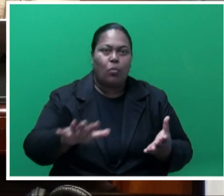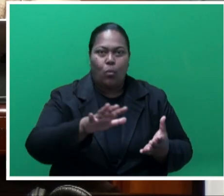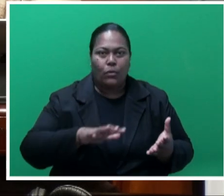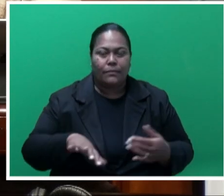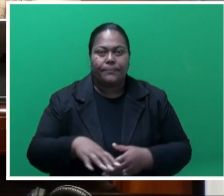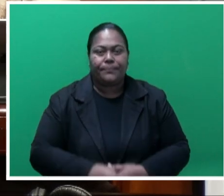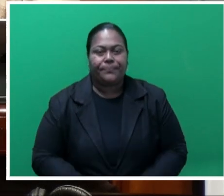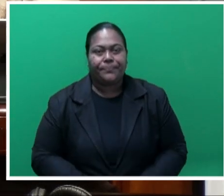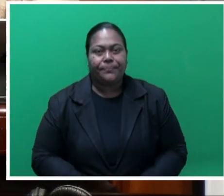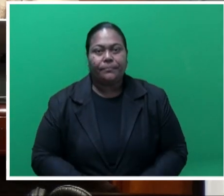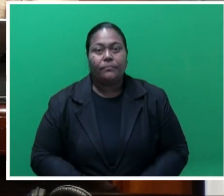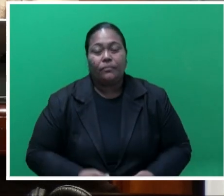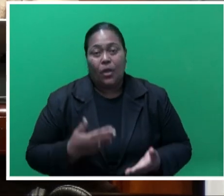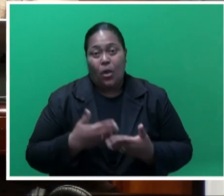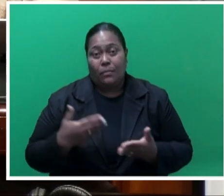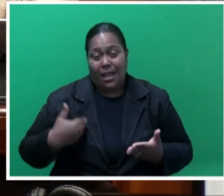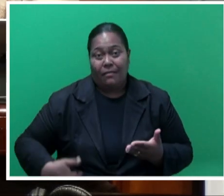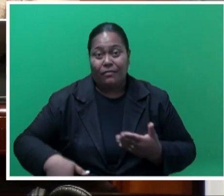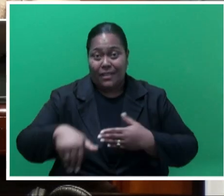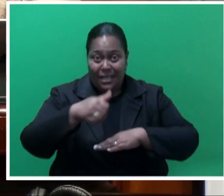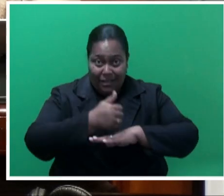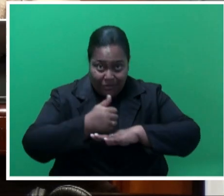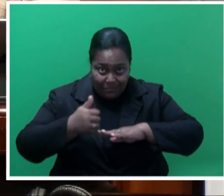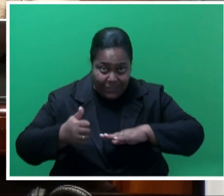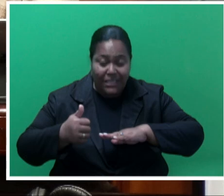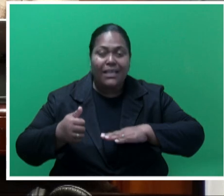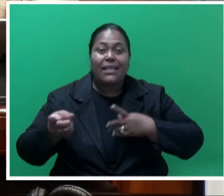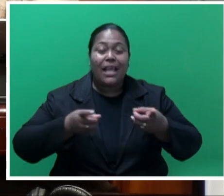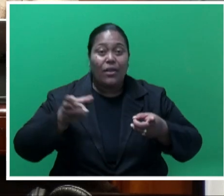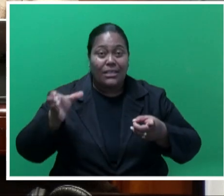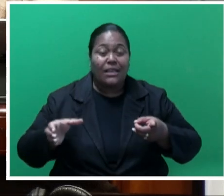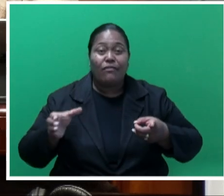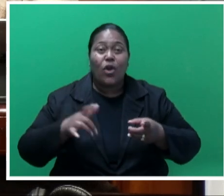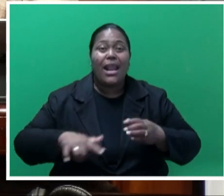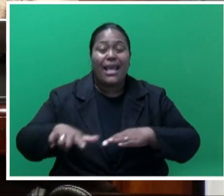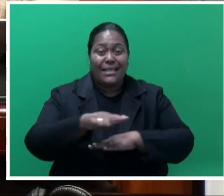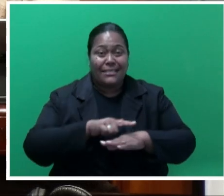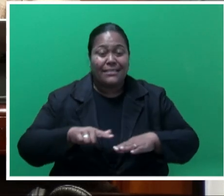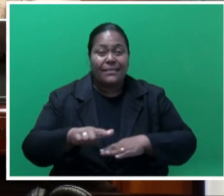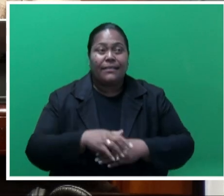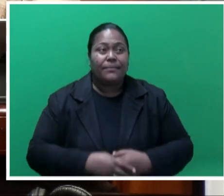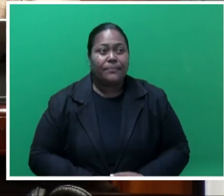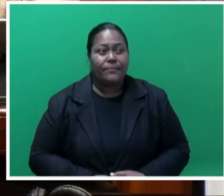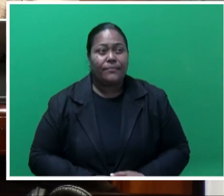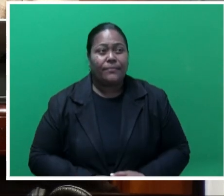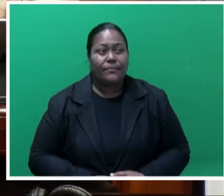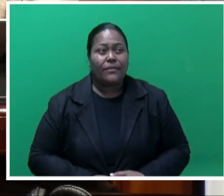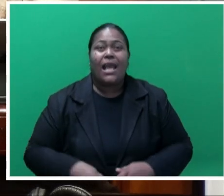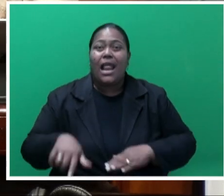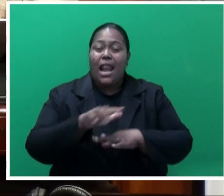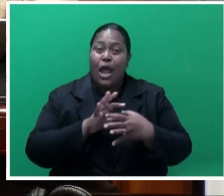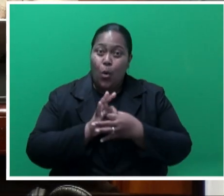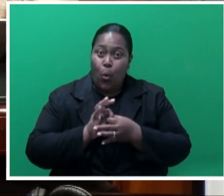On behalf of the government, the Director of Lands negotiates with the landowning units as well as